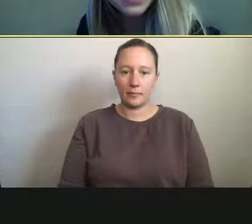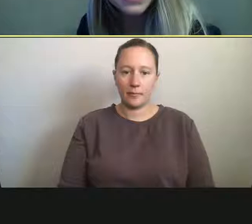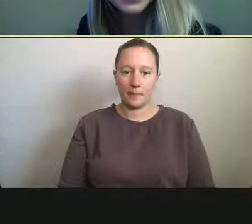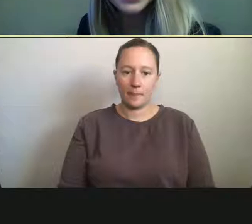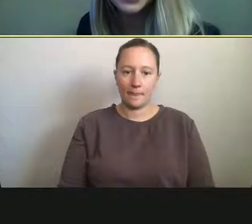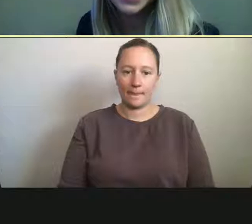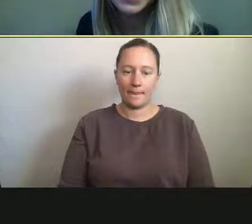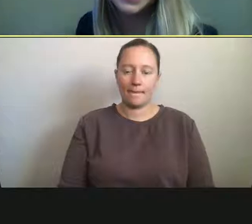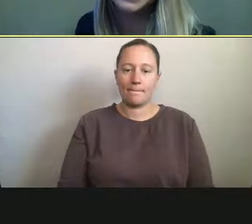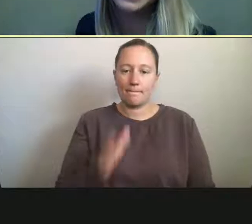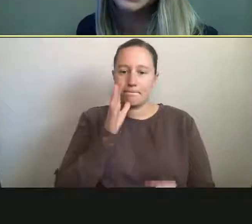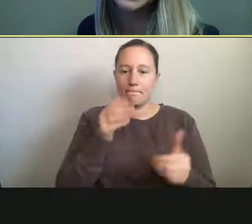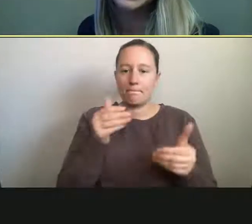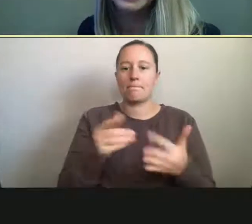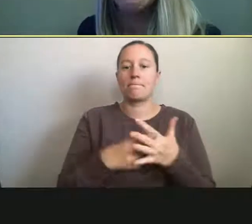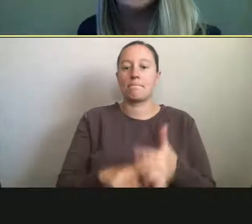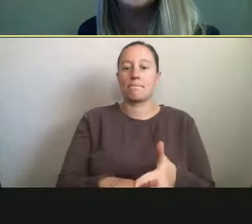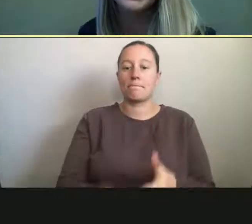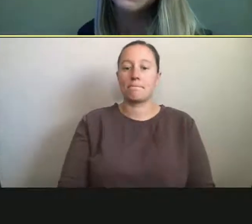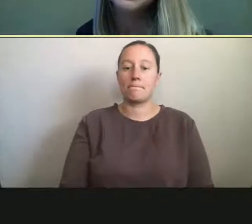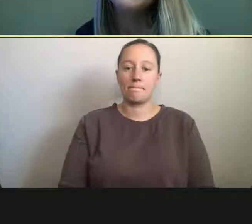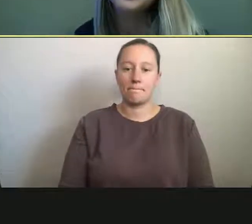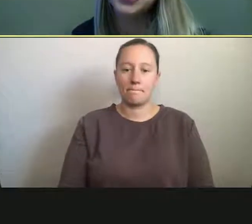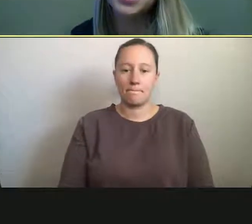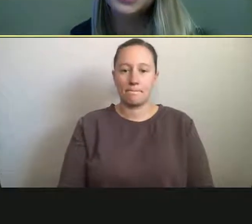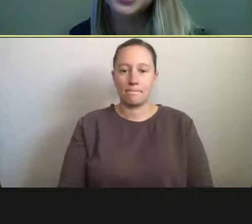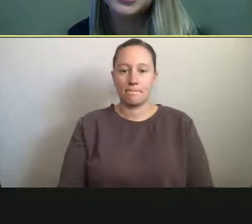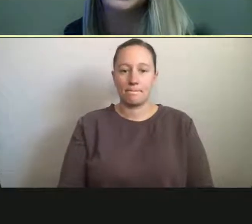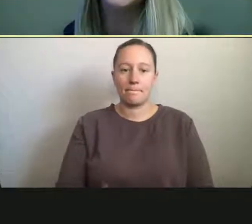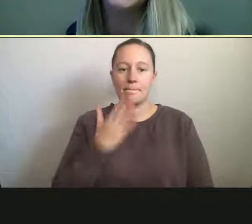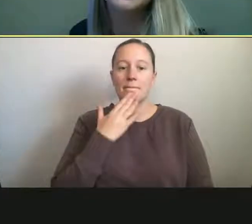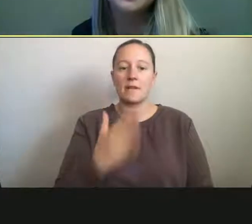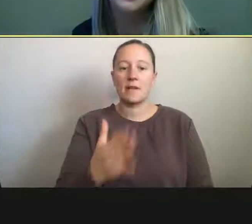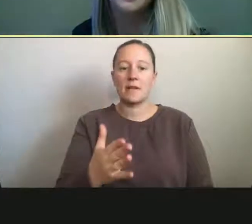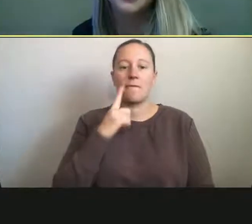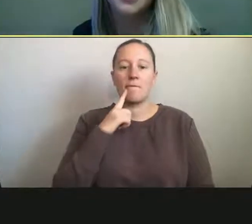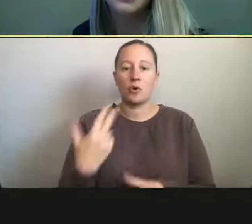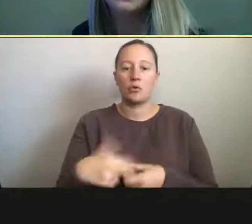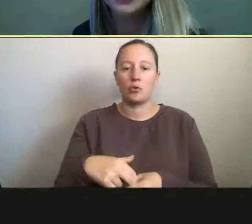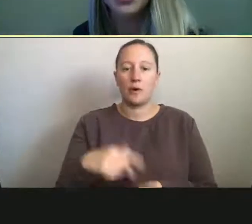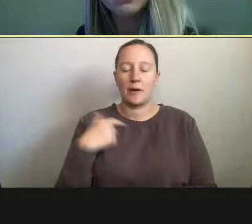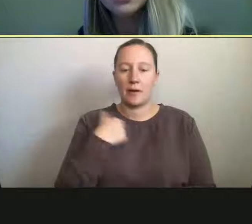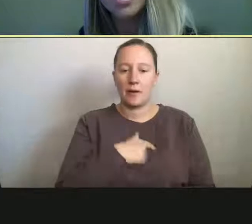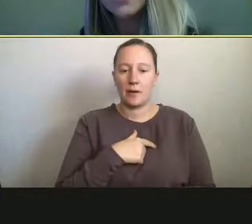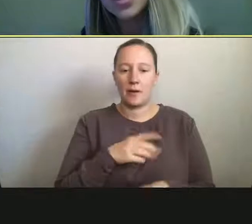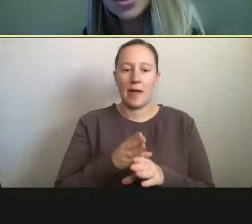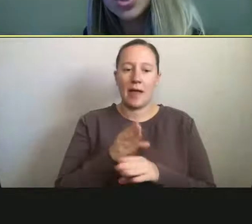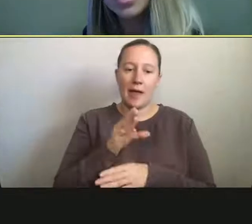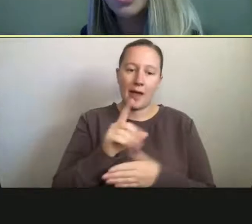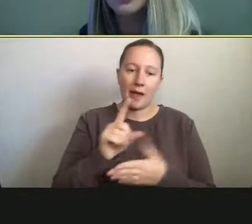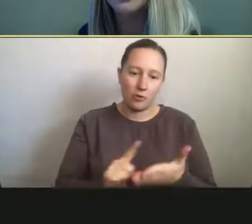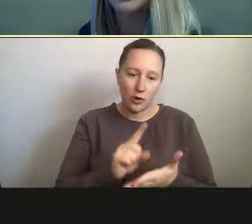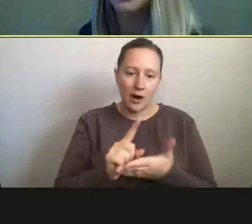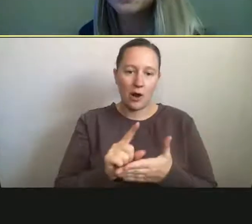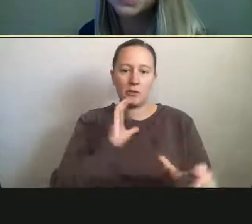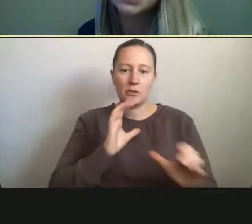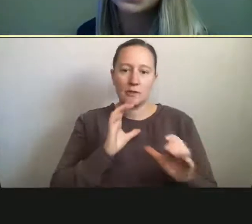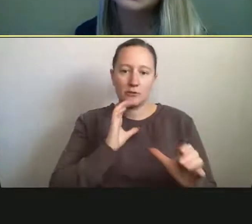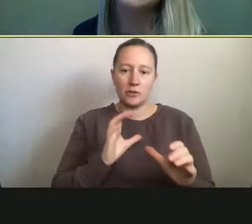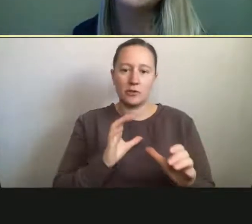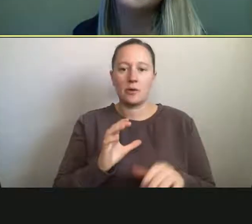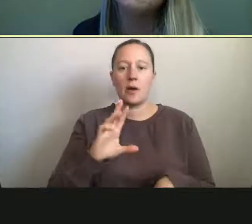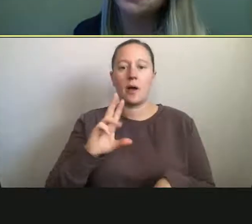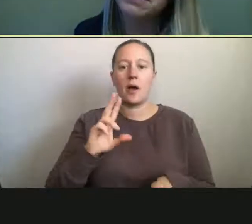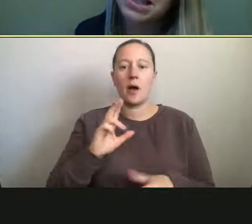All right, let's get started. Thank you for joining our sessions on After Hours Conversation,